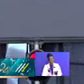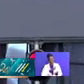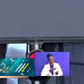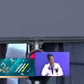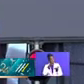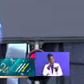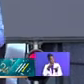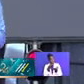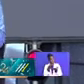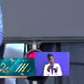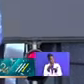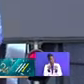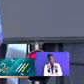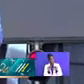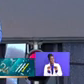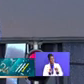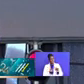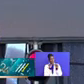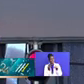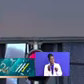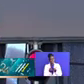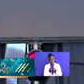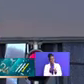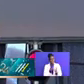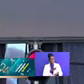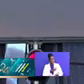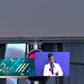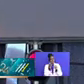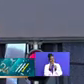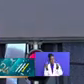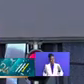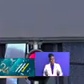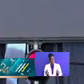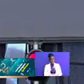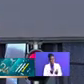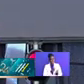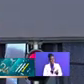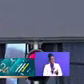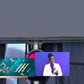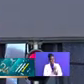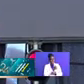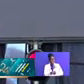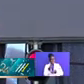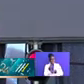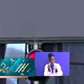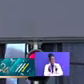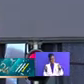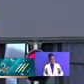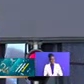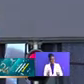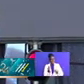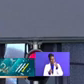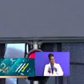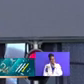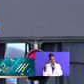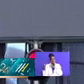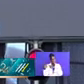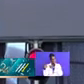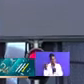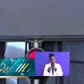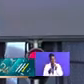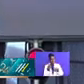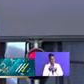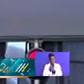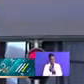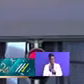spirit it can come as a result of an alar an alar that is responsible in making us never